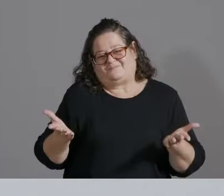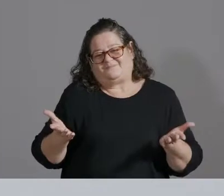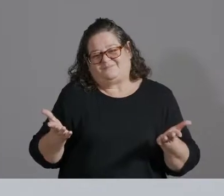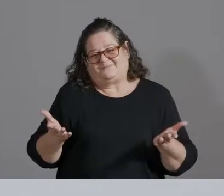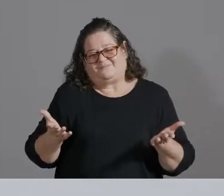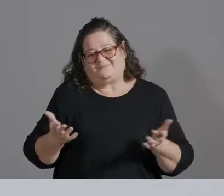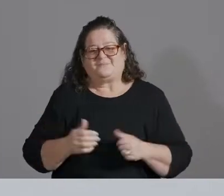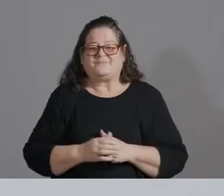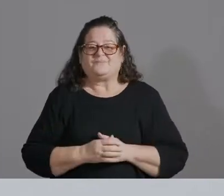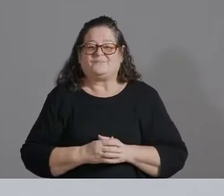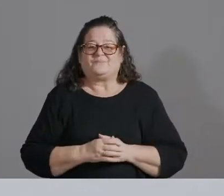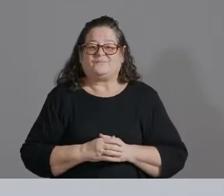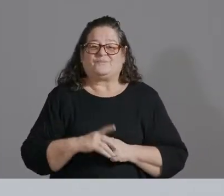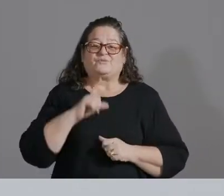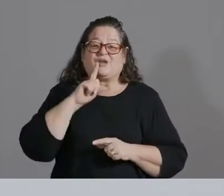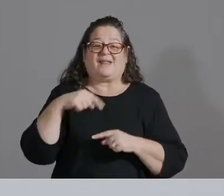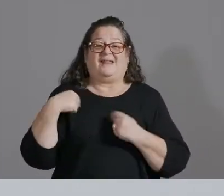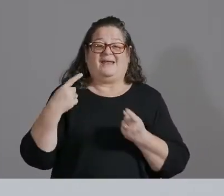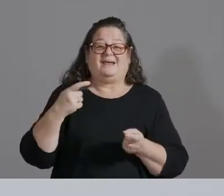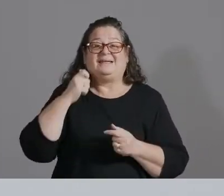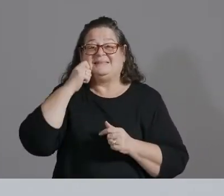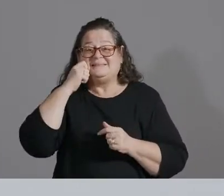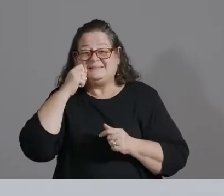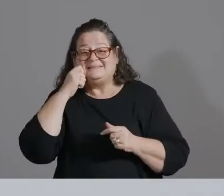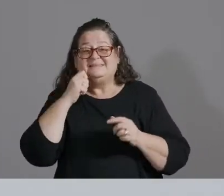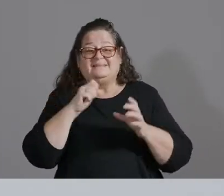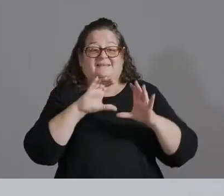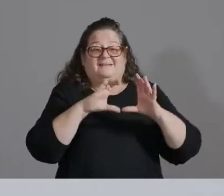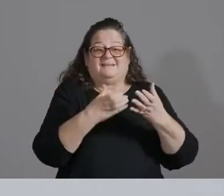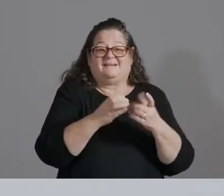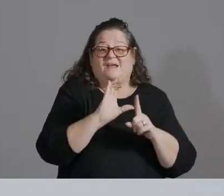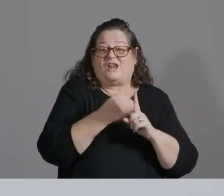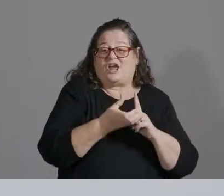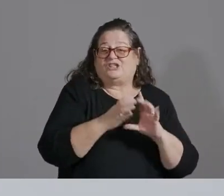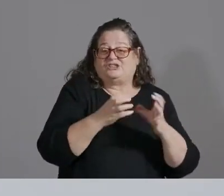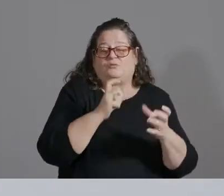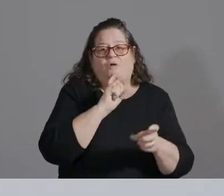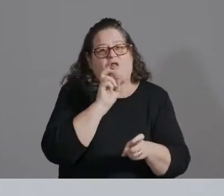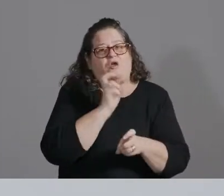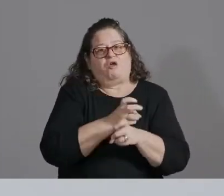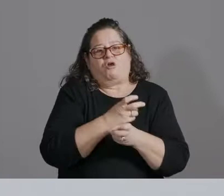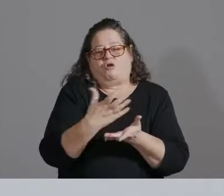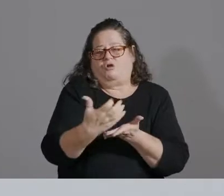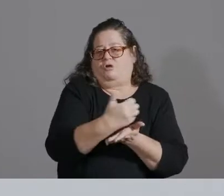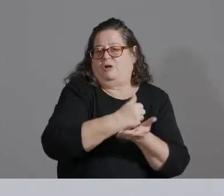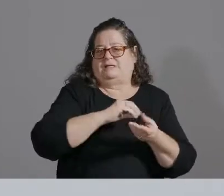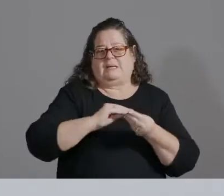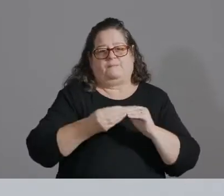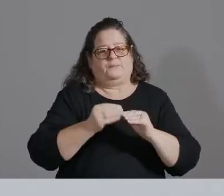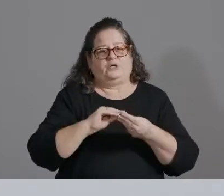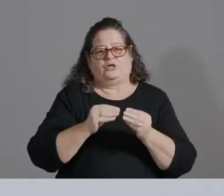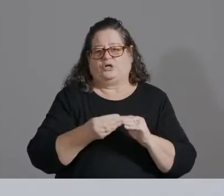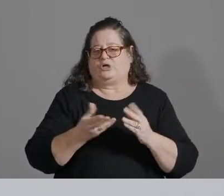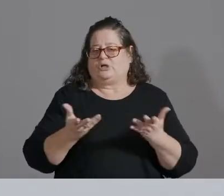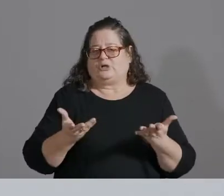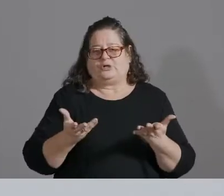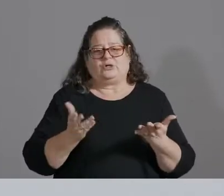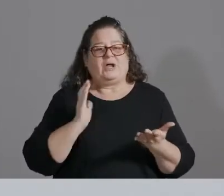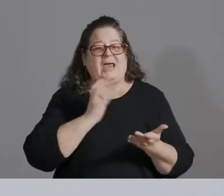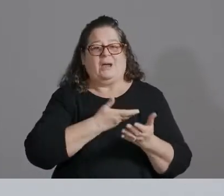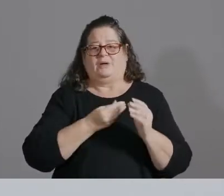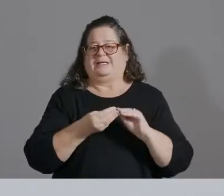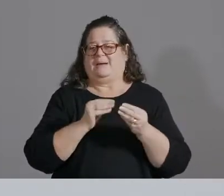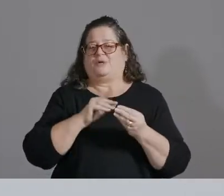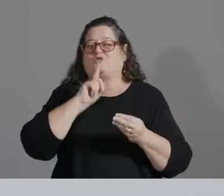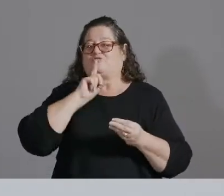very difficult. We don't get that data completely. However, I will say